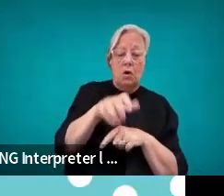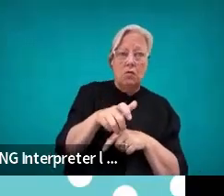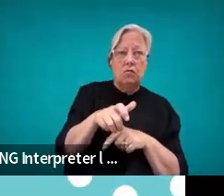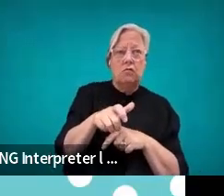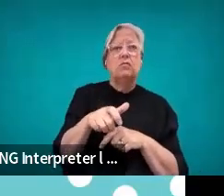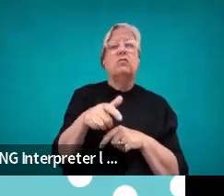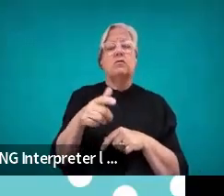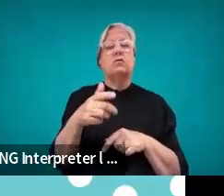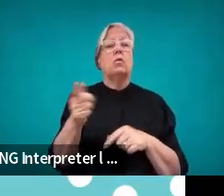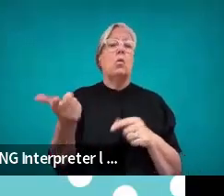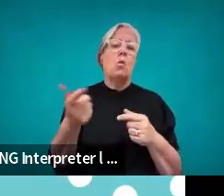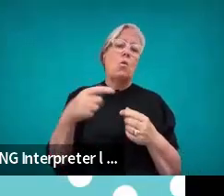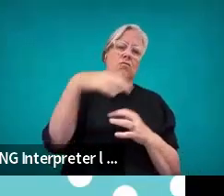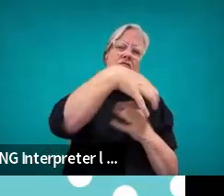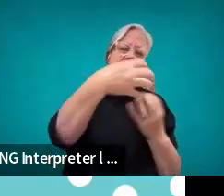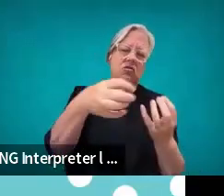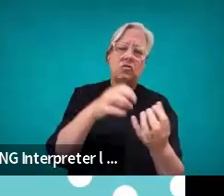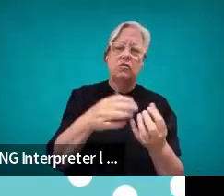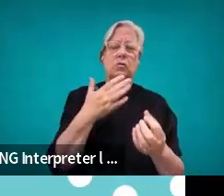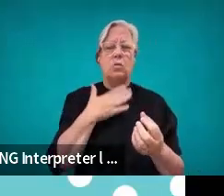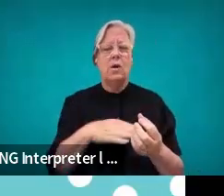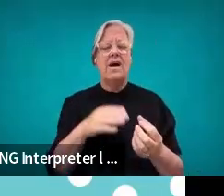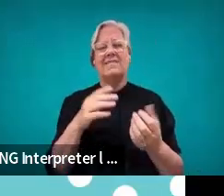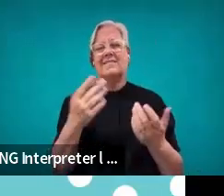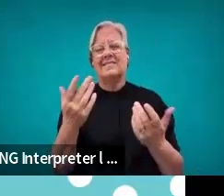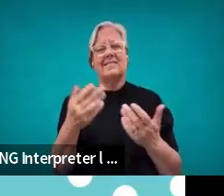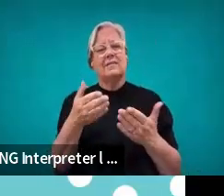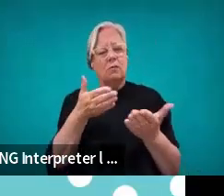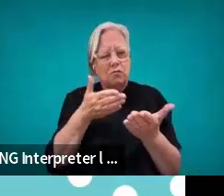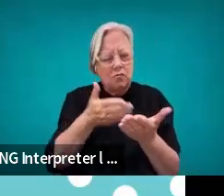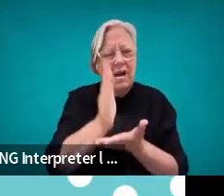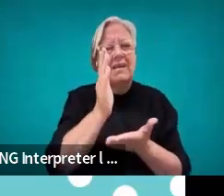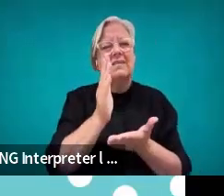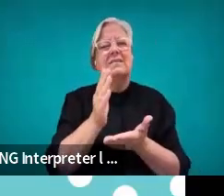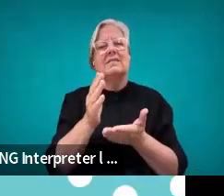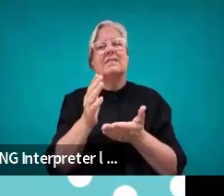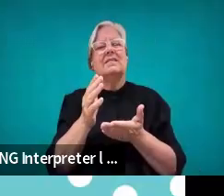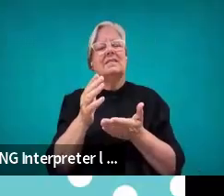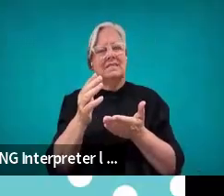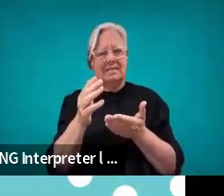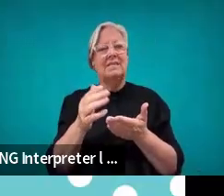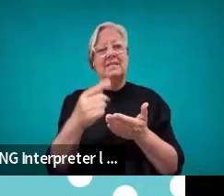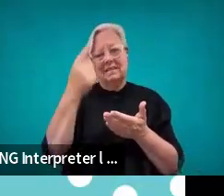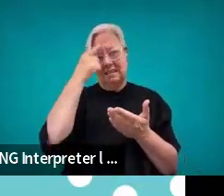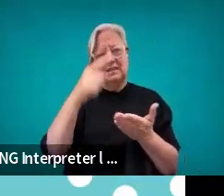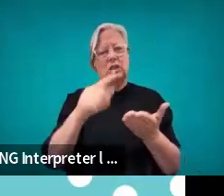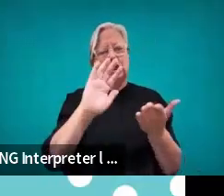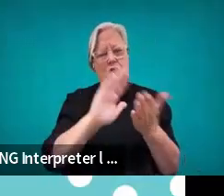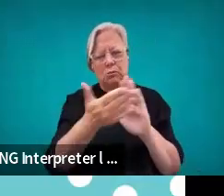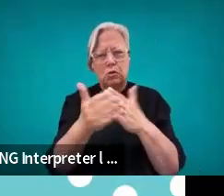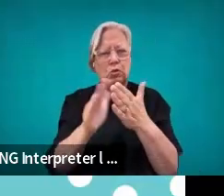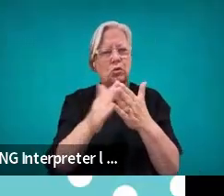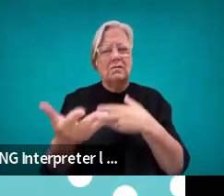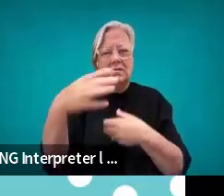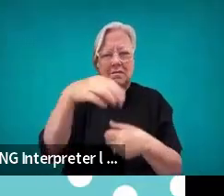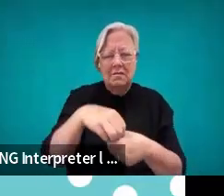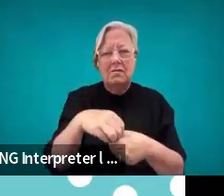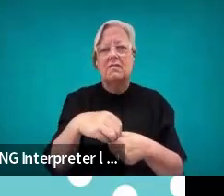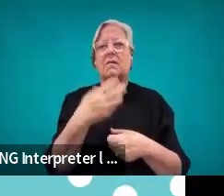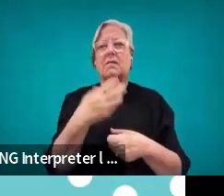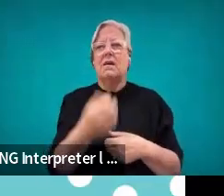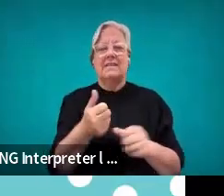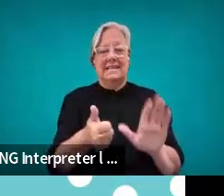end violence through a comprehensive, rights-based, whole of society approach that works across 6